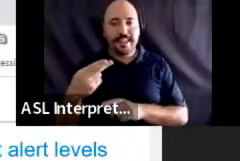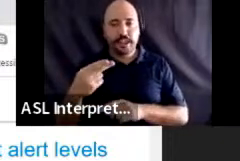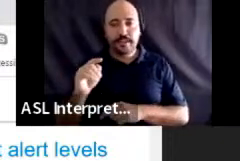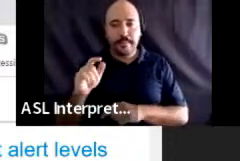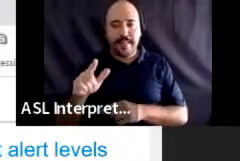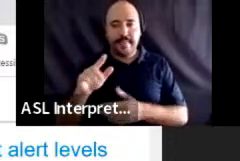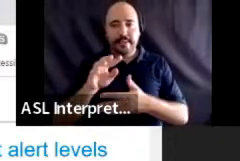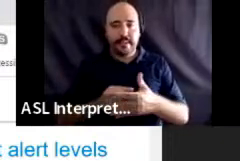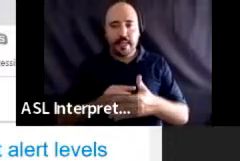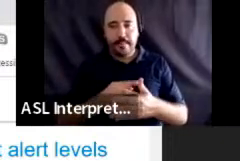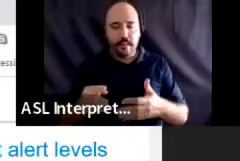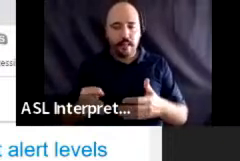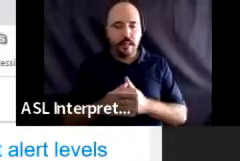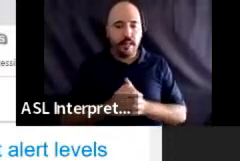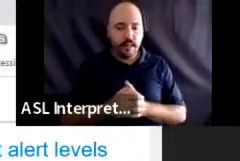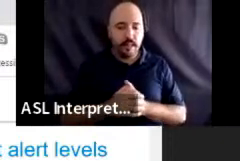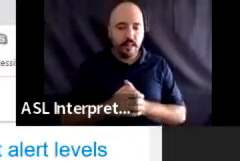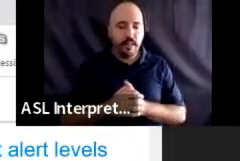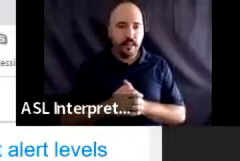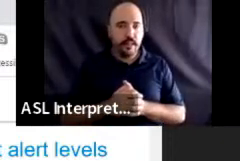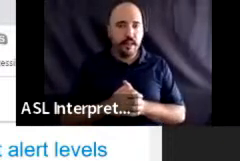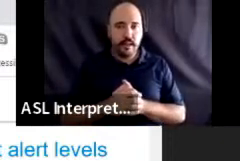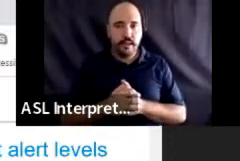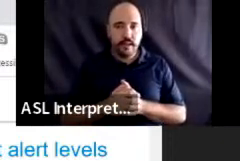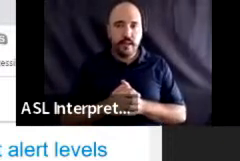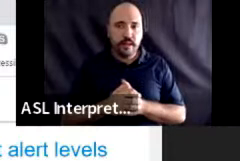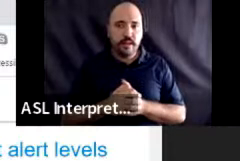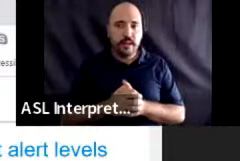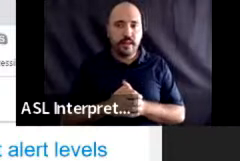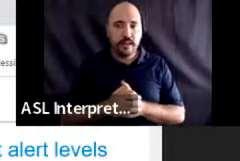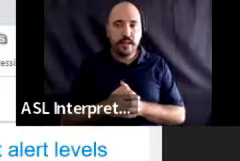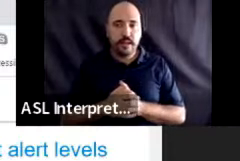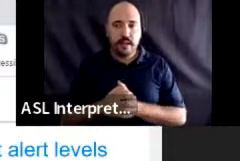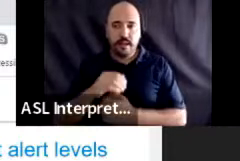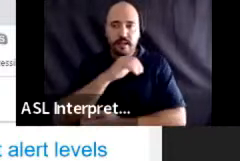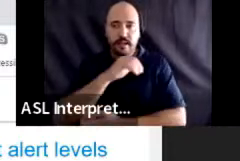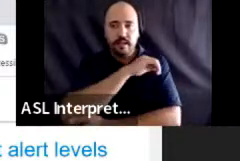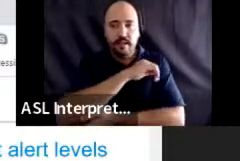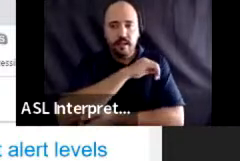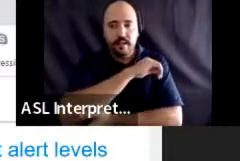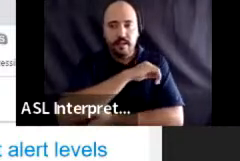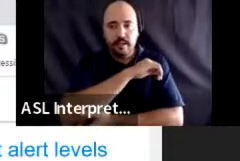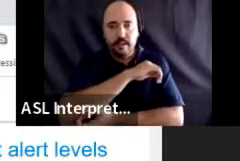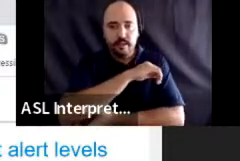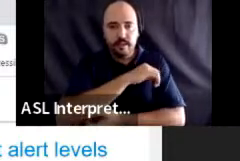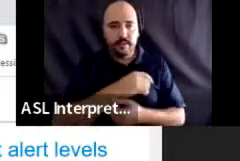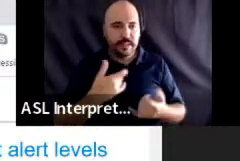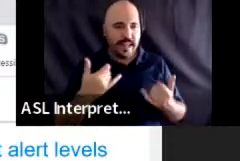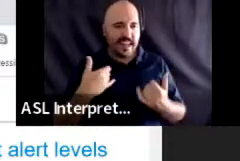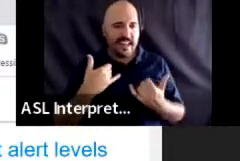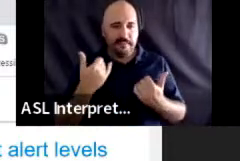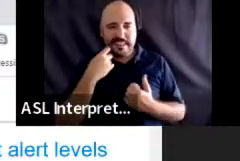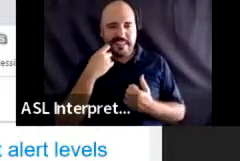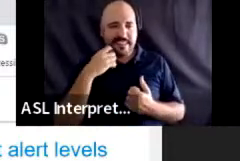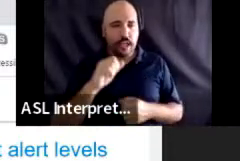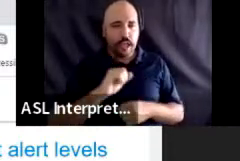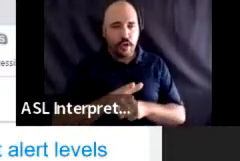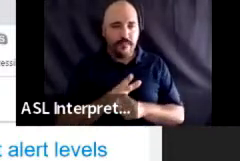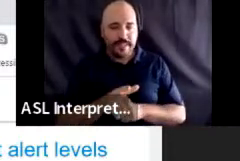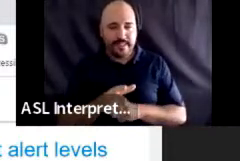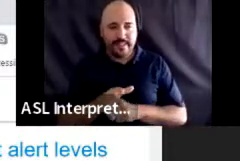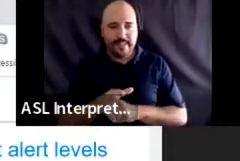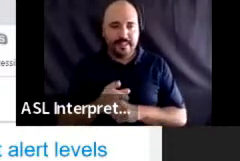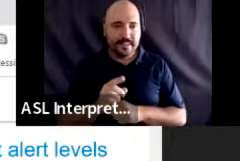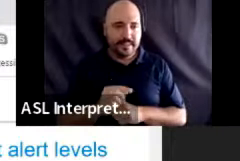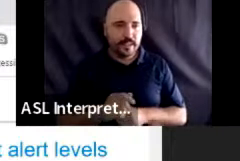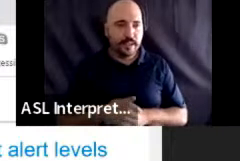table. So this is our latest COVID-19 data. Faster. Oops, I know we want slower.